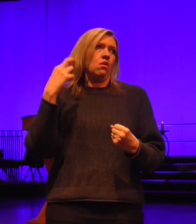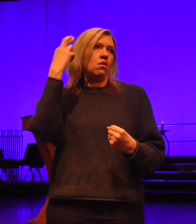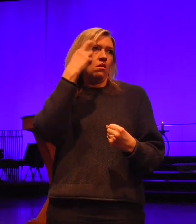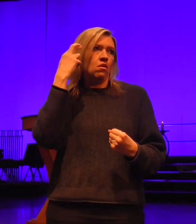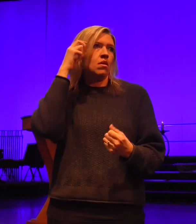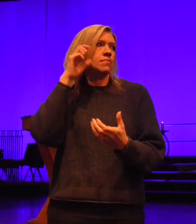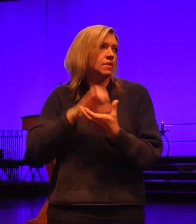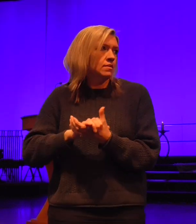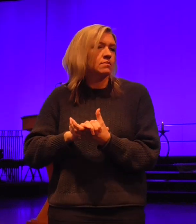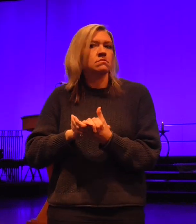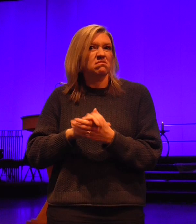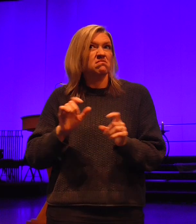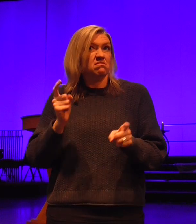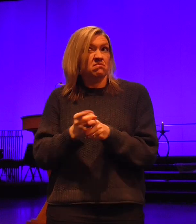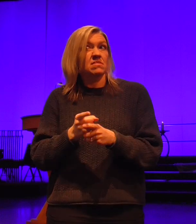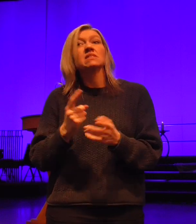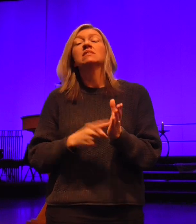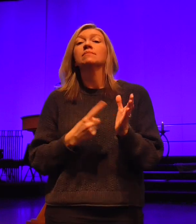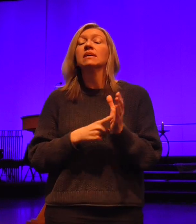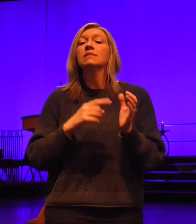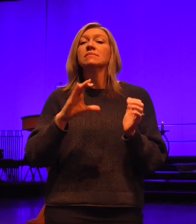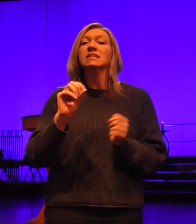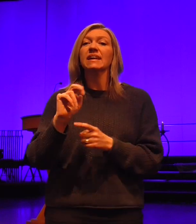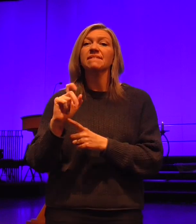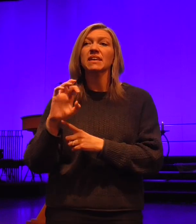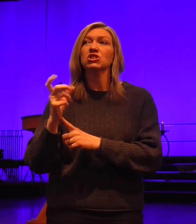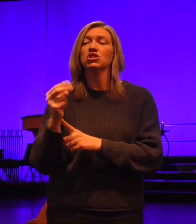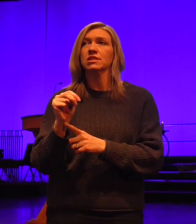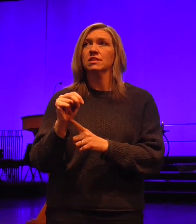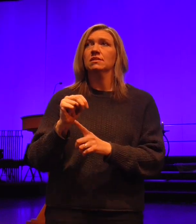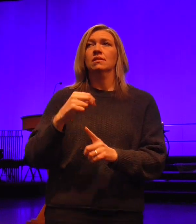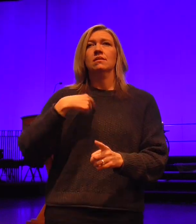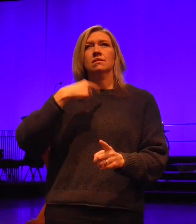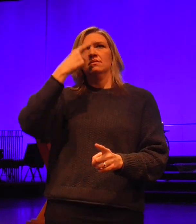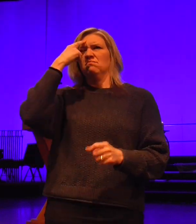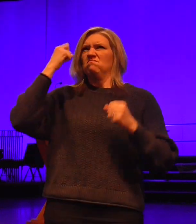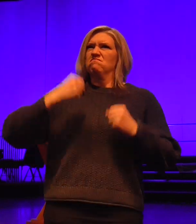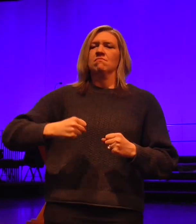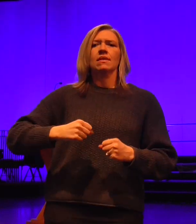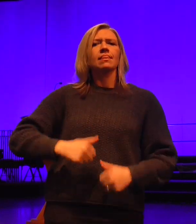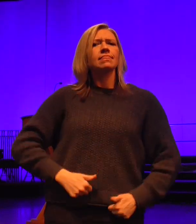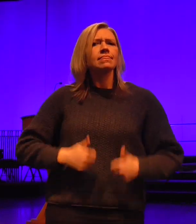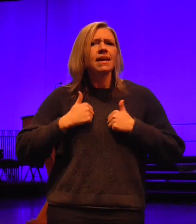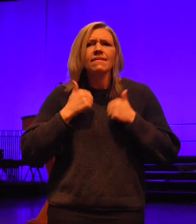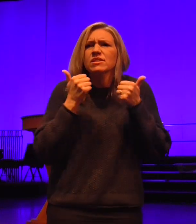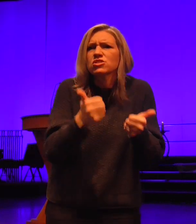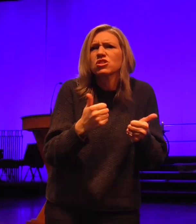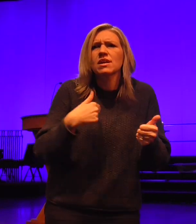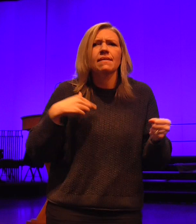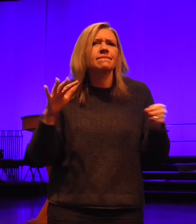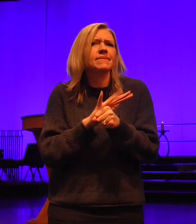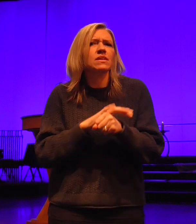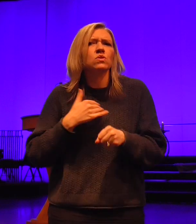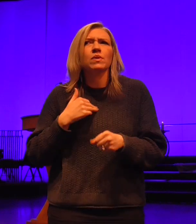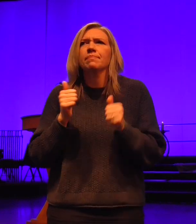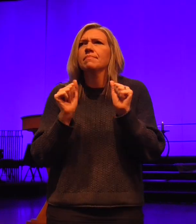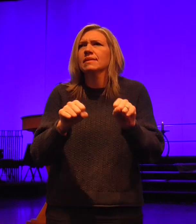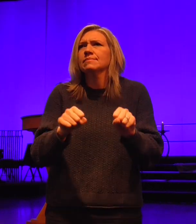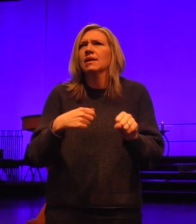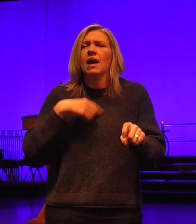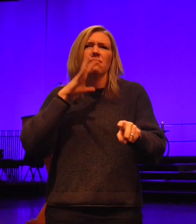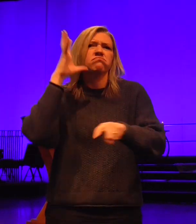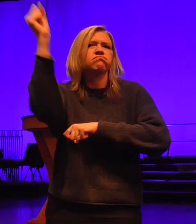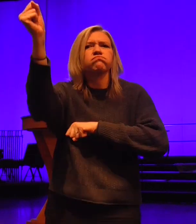we? And sometimes our convictions are, life is good and I'm filled with possibility and I'm going for it. And other convictions are,